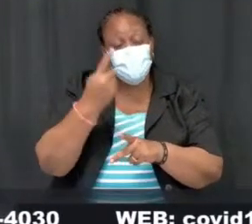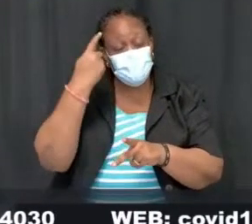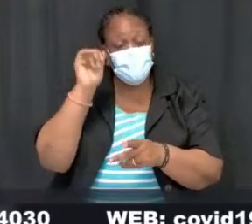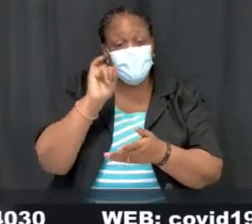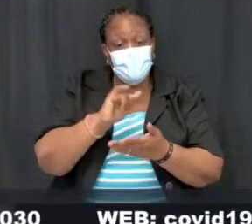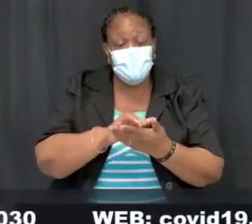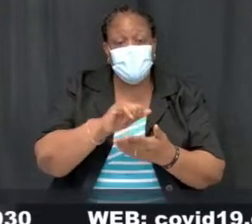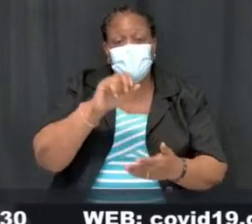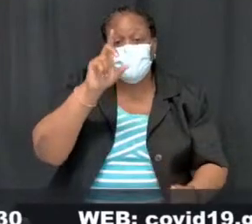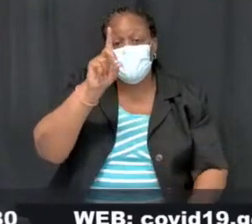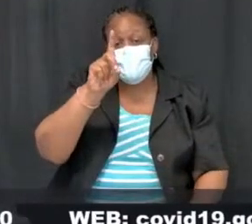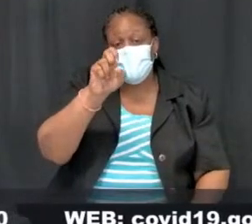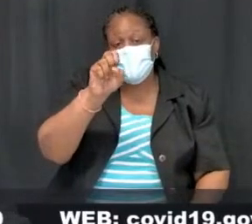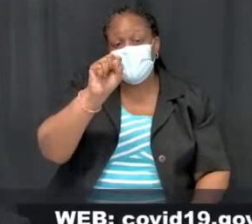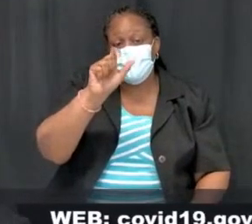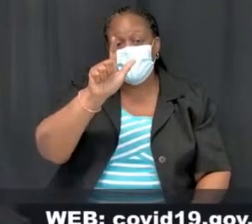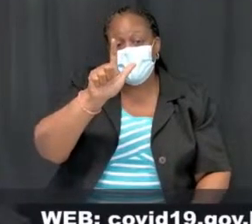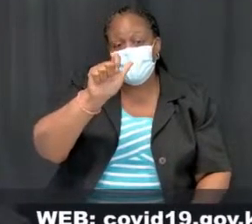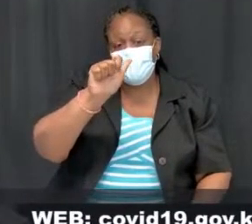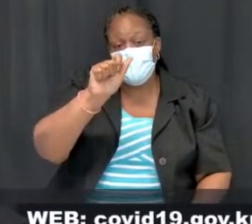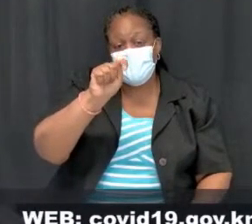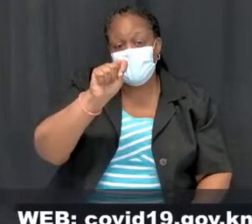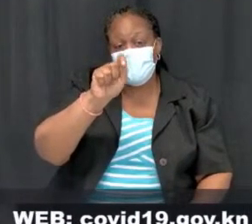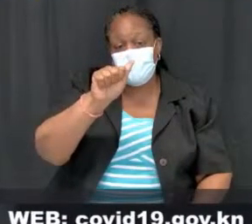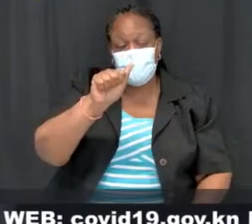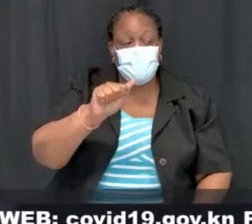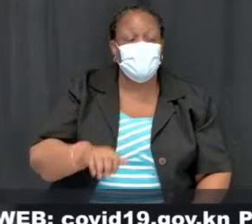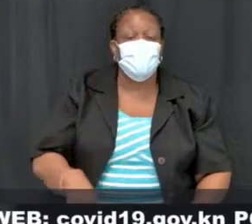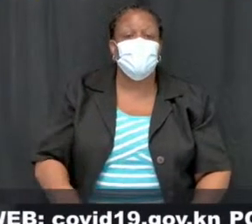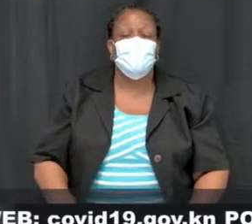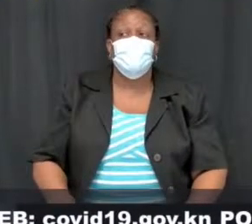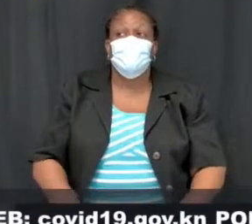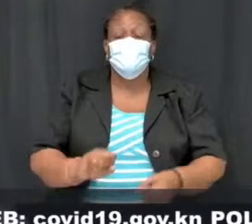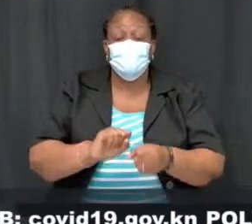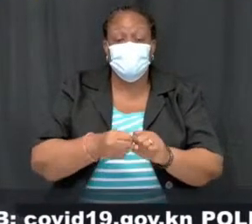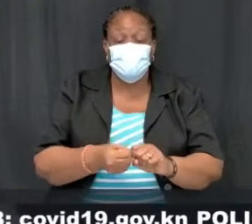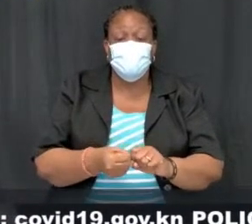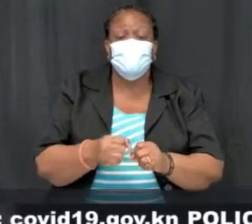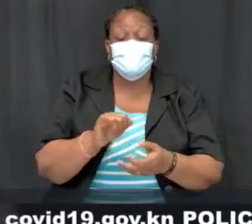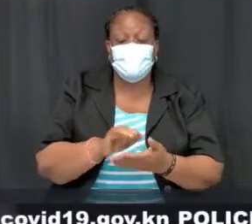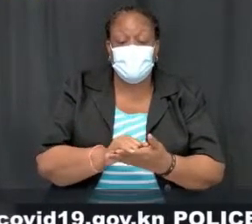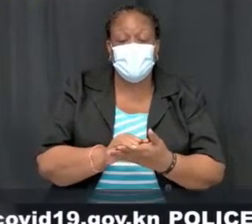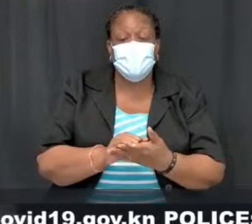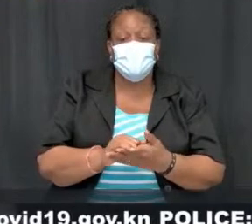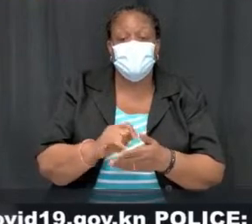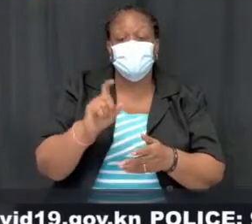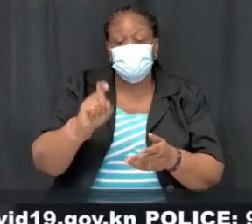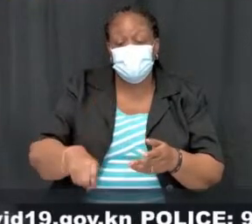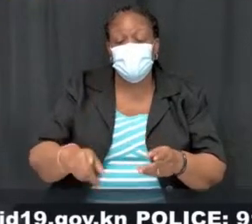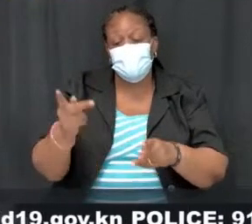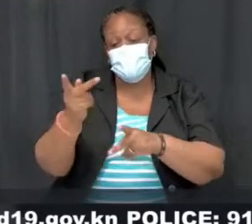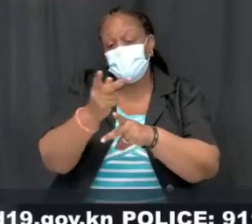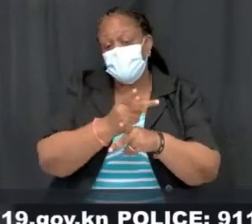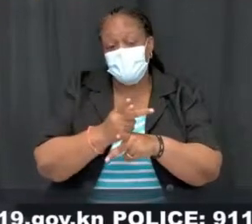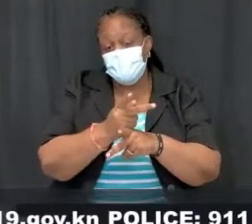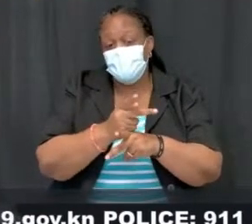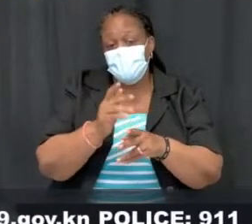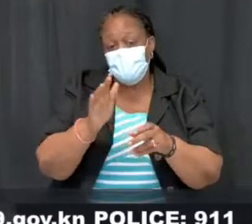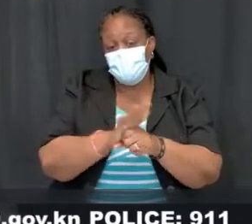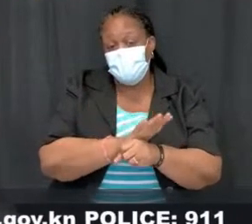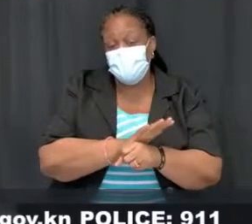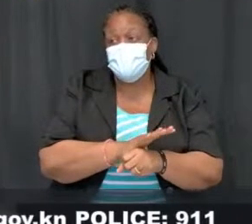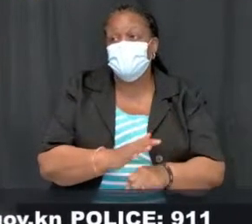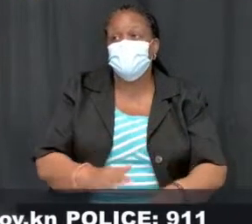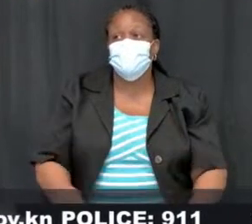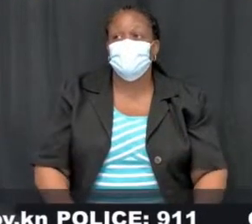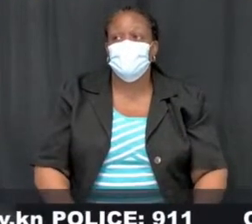that the hospitalization rate for children is increasing with the Delta variant. We also know that even